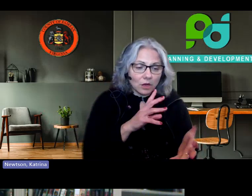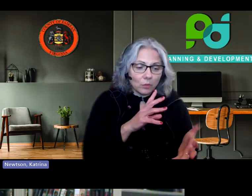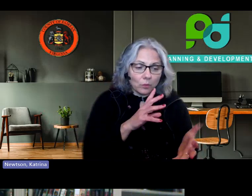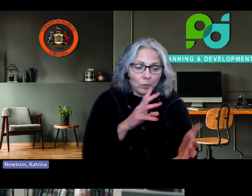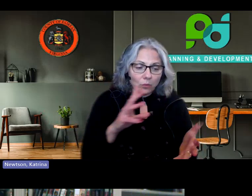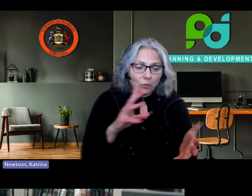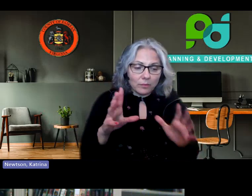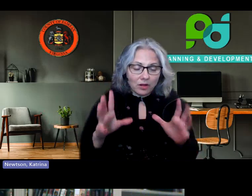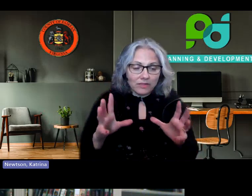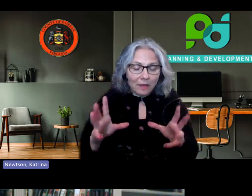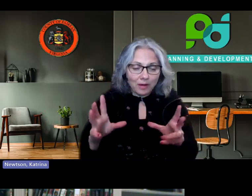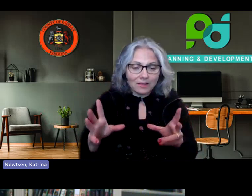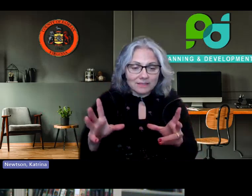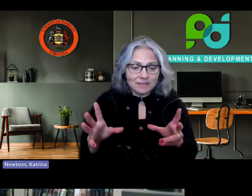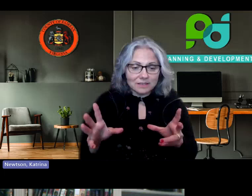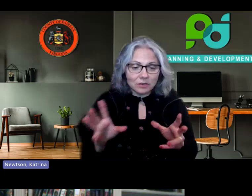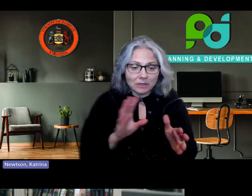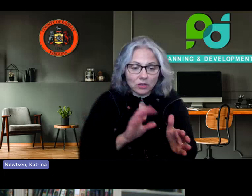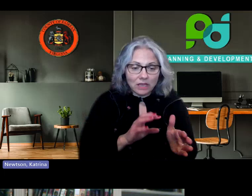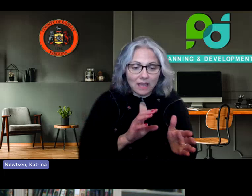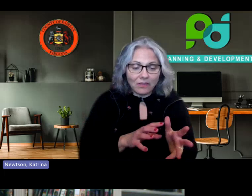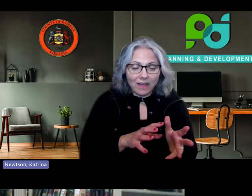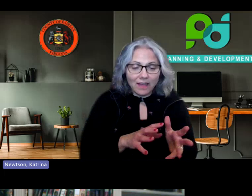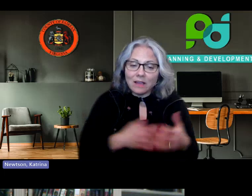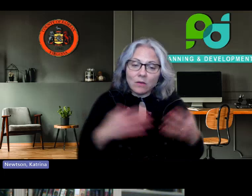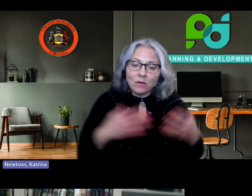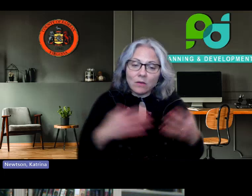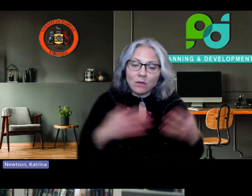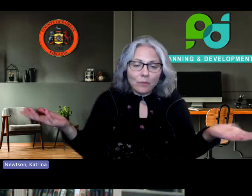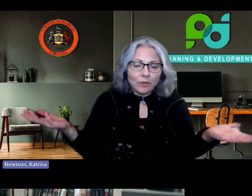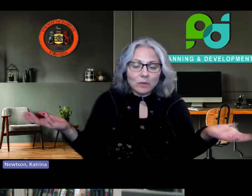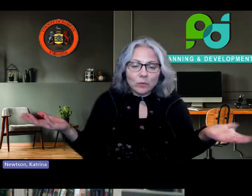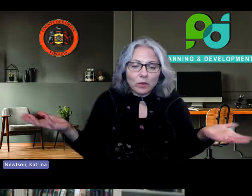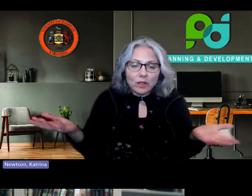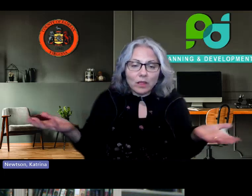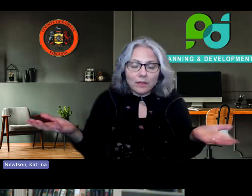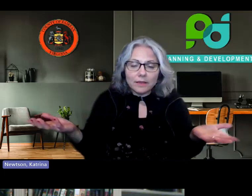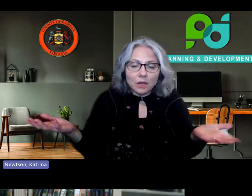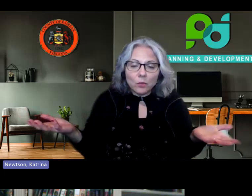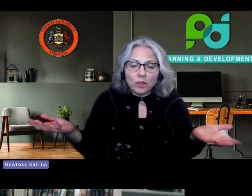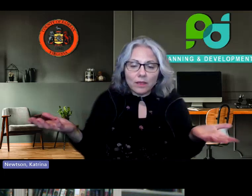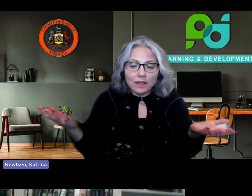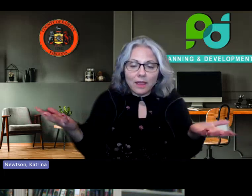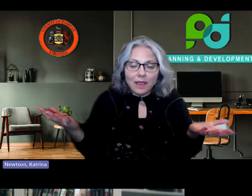and part of that process, they're going to be looking at that. Now, we